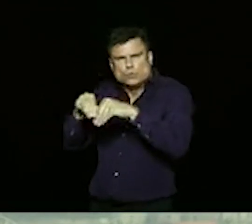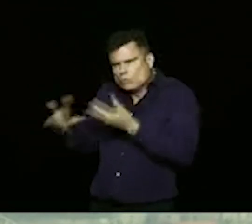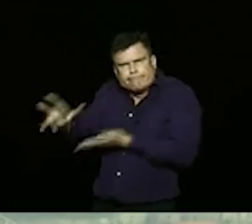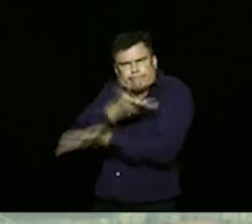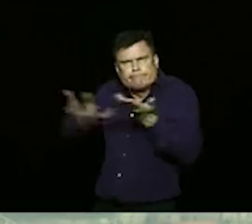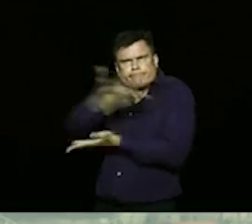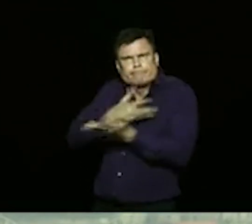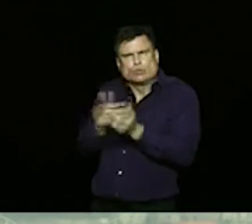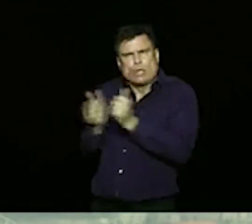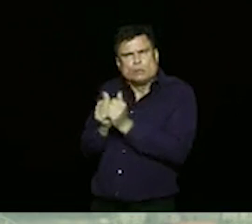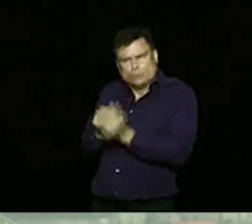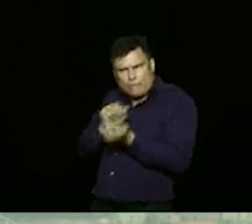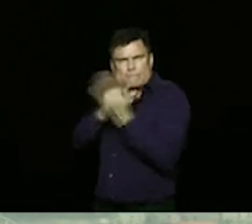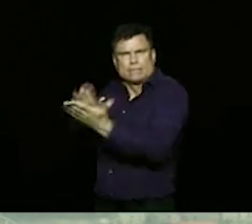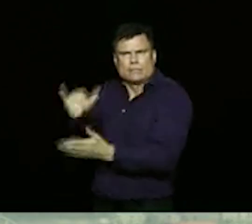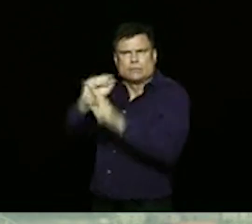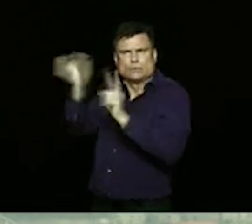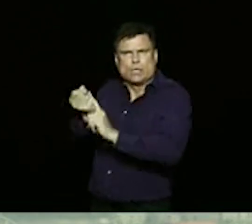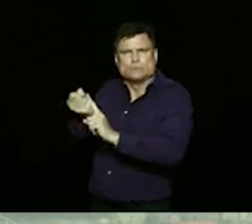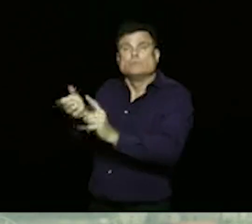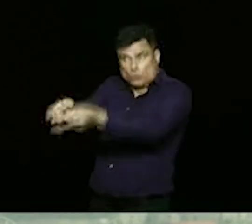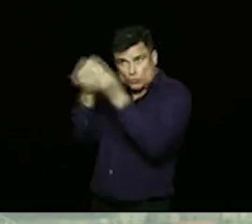and reconciliation as well.